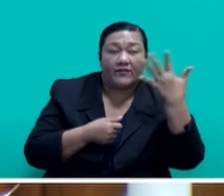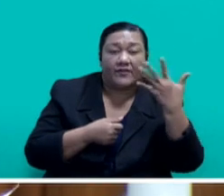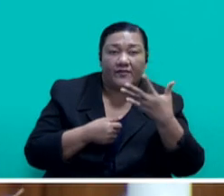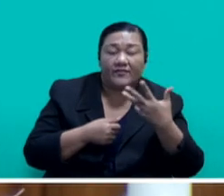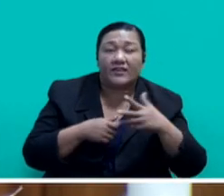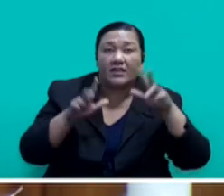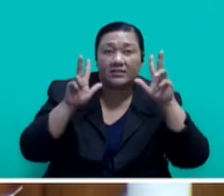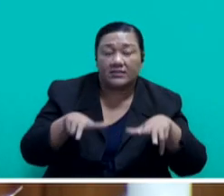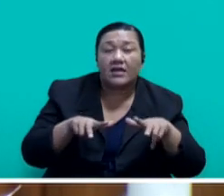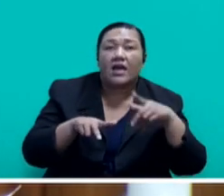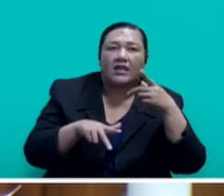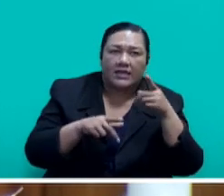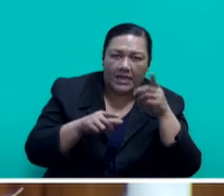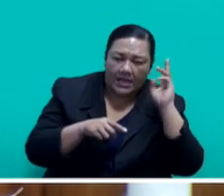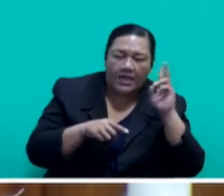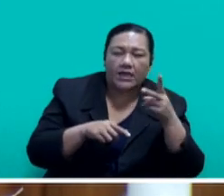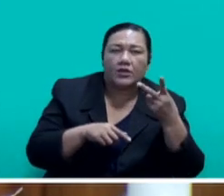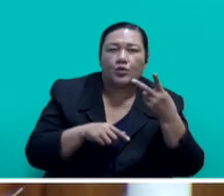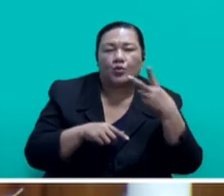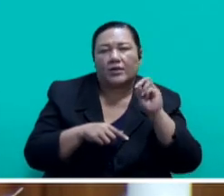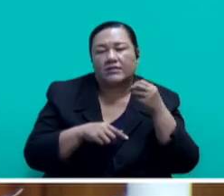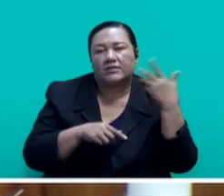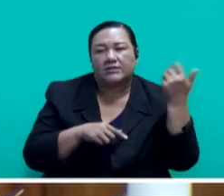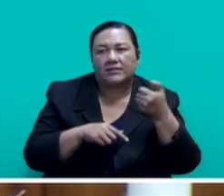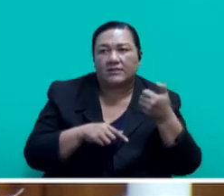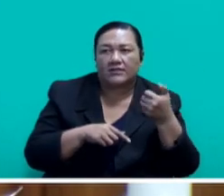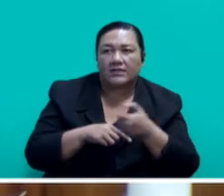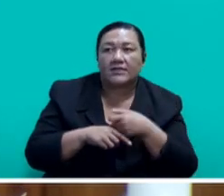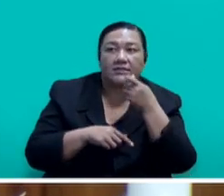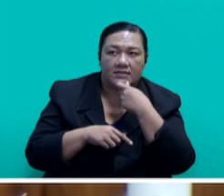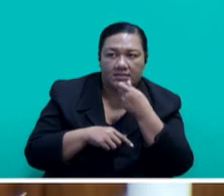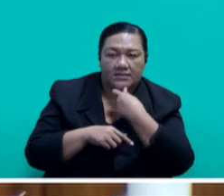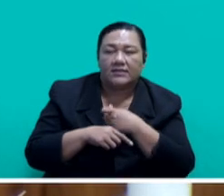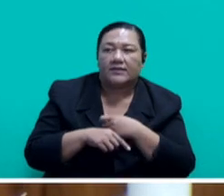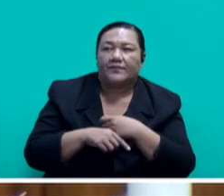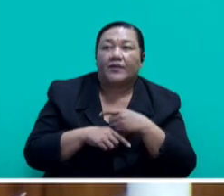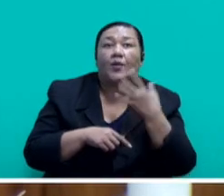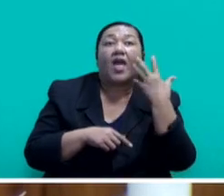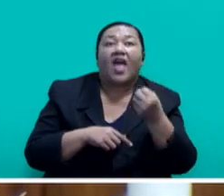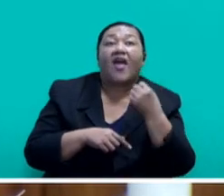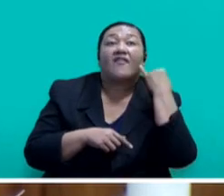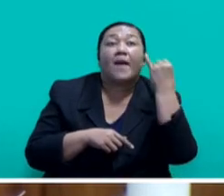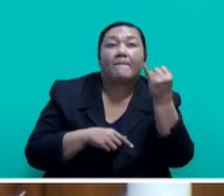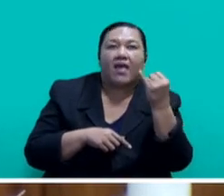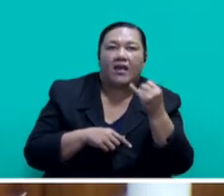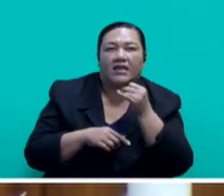in 2016. Mr. Speaker, we had a very, very bad international